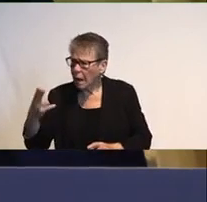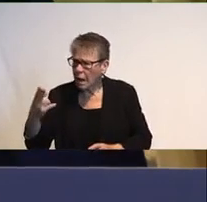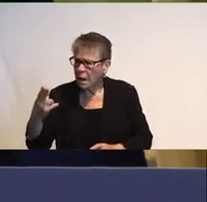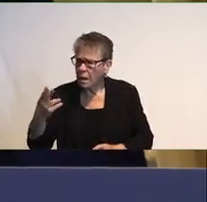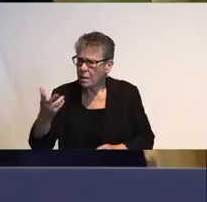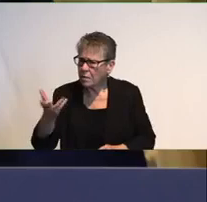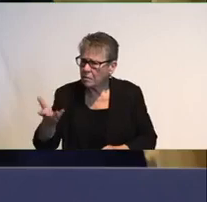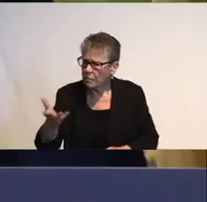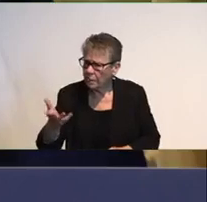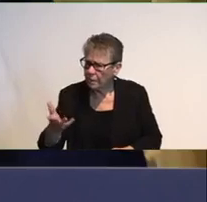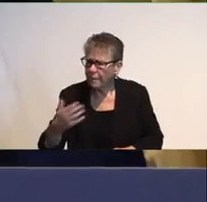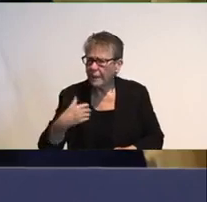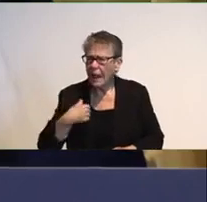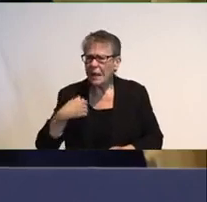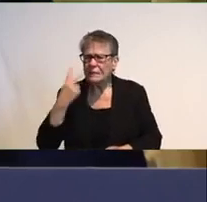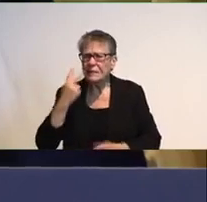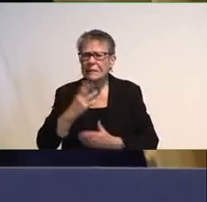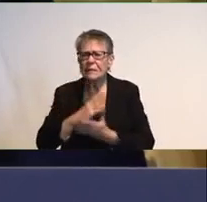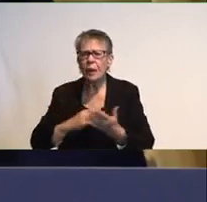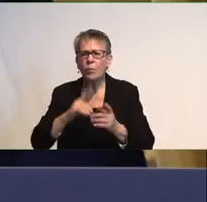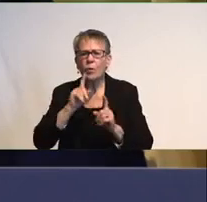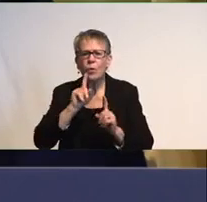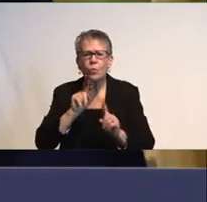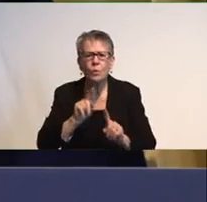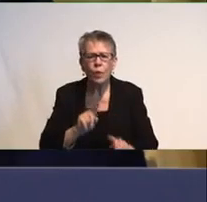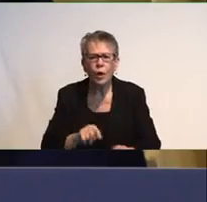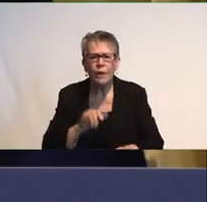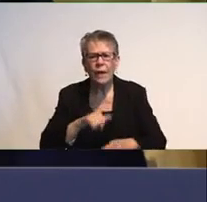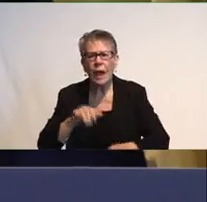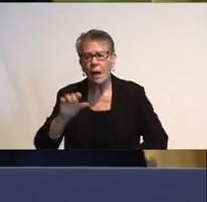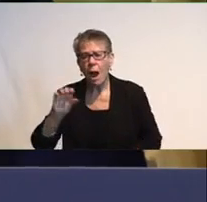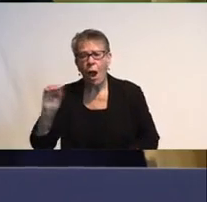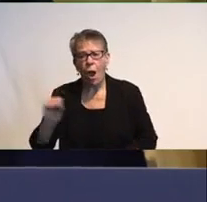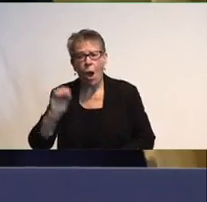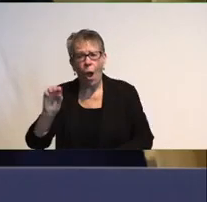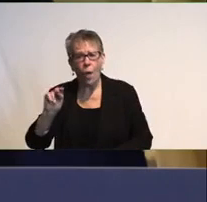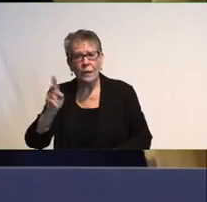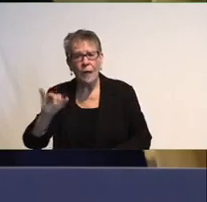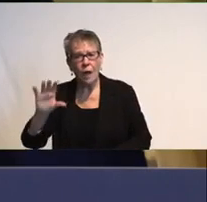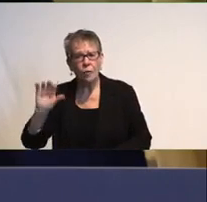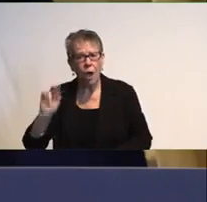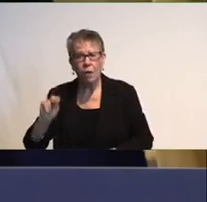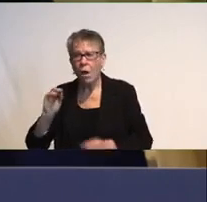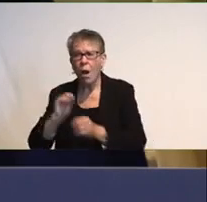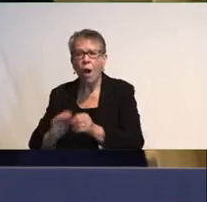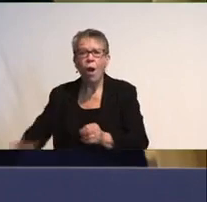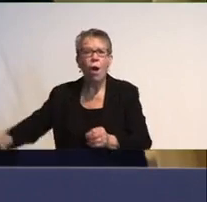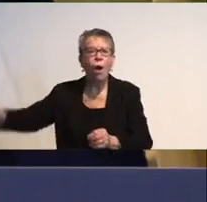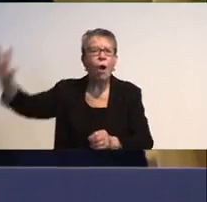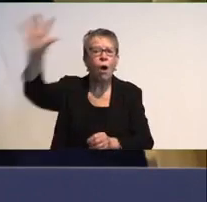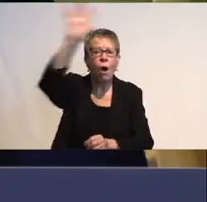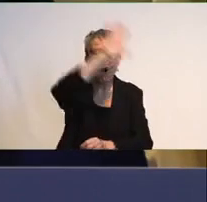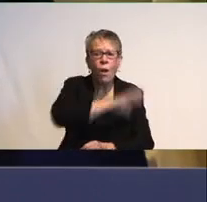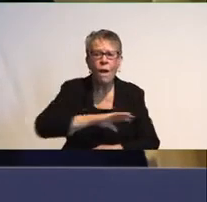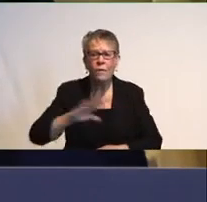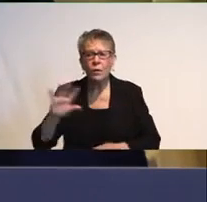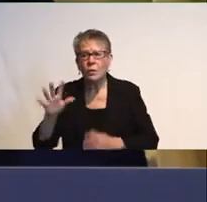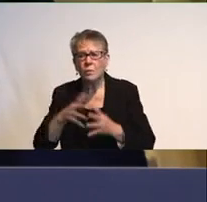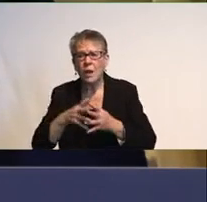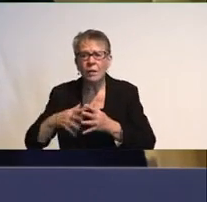reports that Omicron's in full force in New York City. The mayor there said that a hospital in Houston is reporting that 82% of